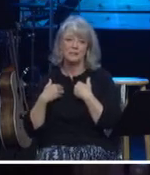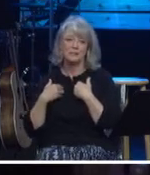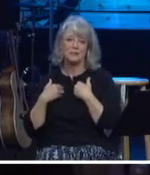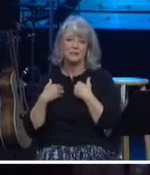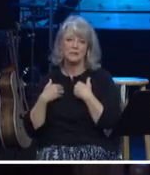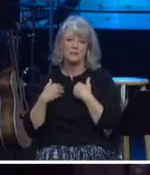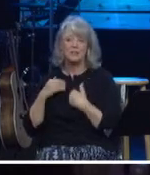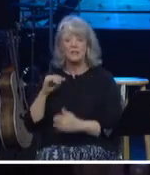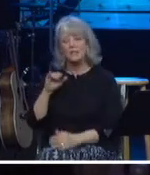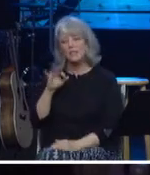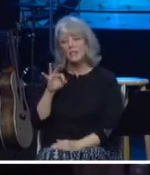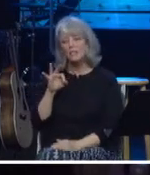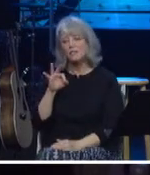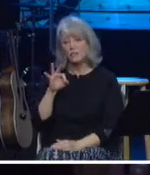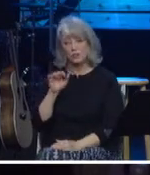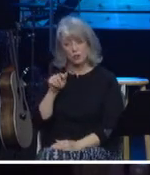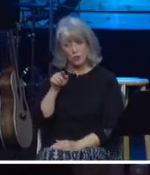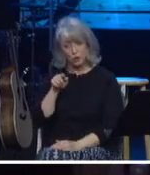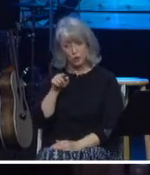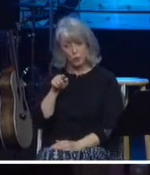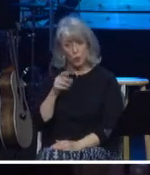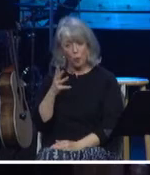If you are looking to be exalted now,